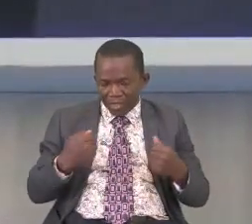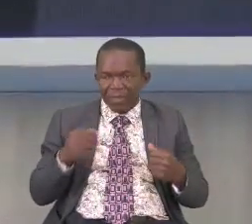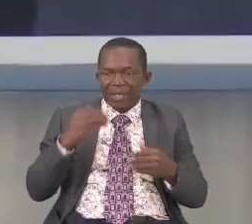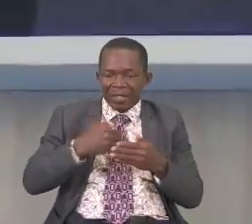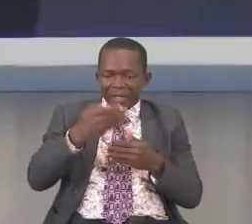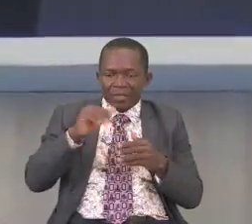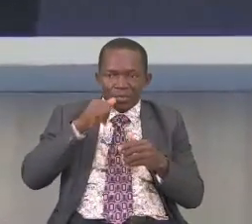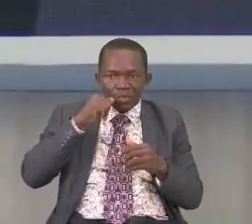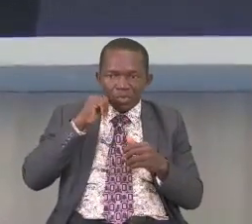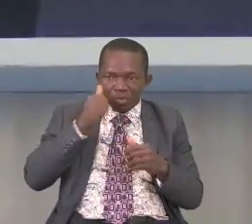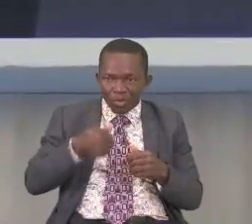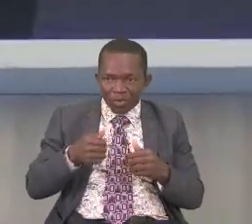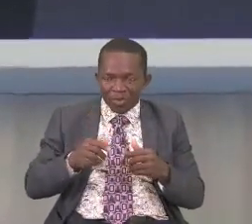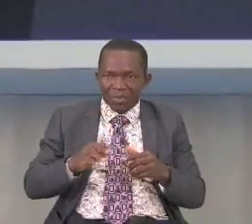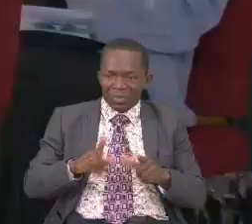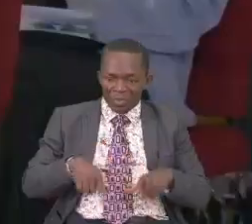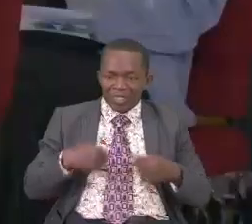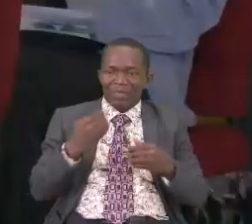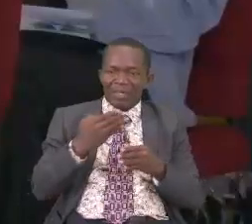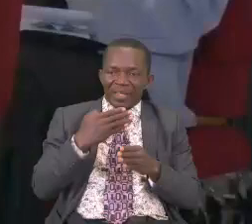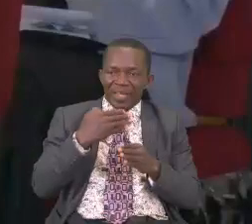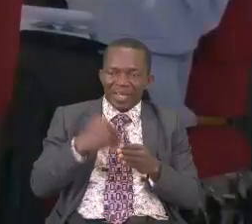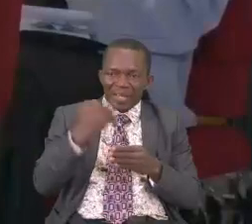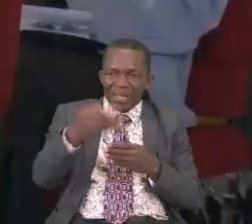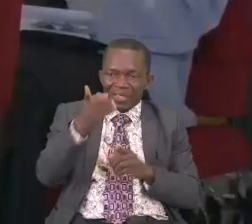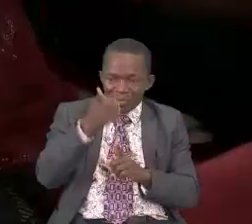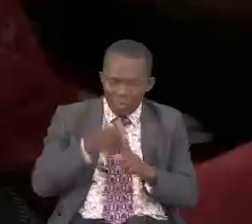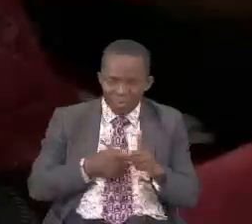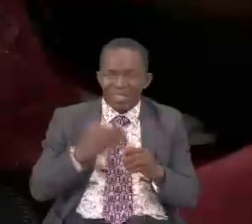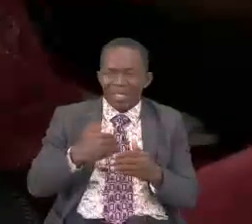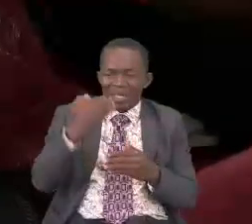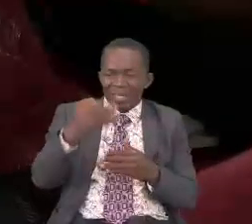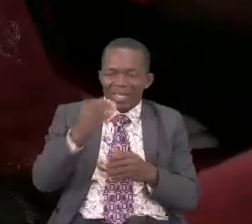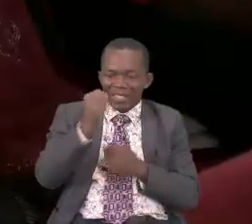tomorrow next month next year